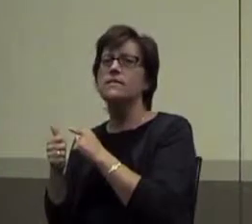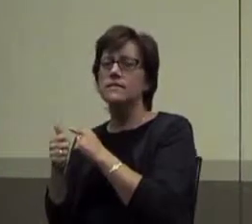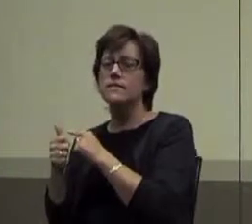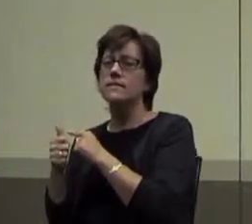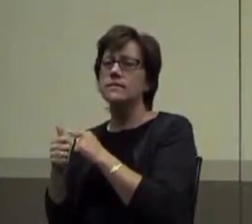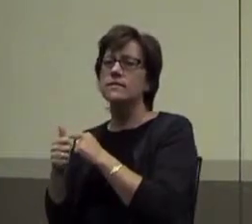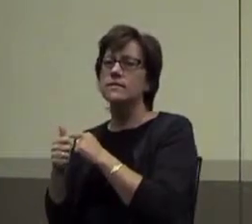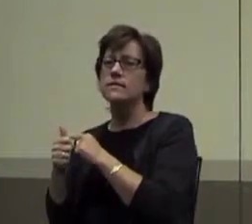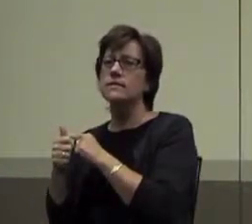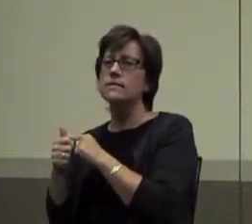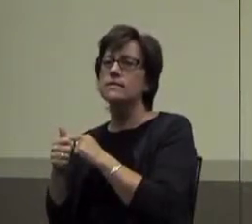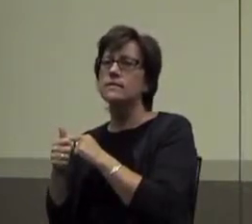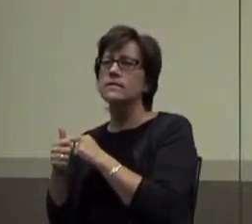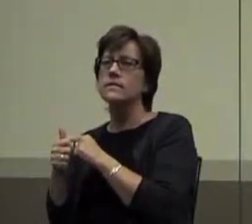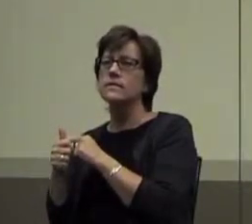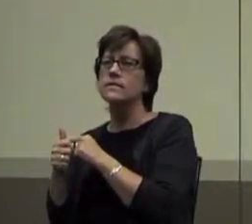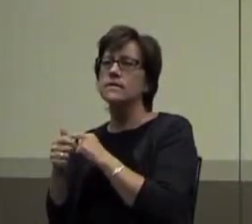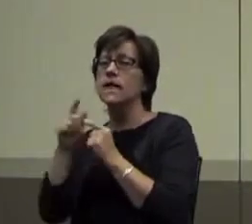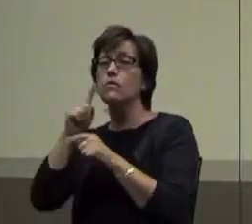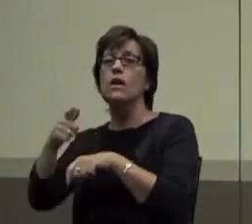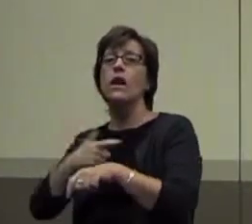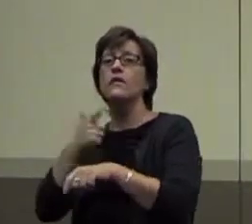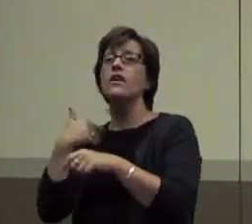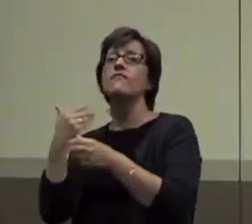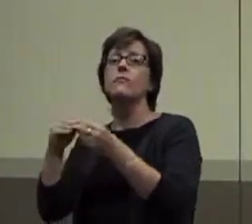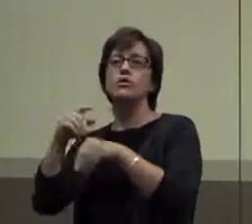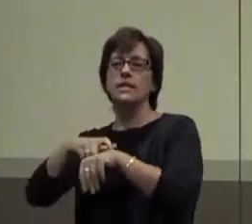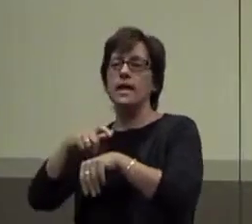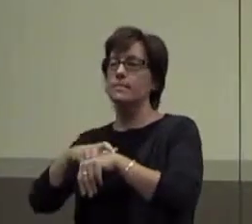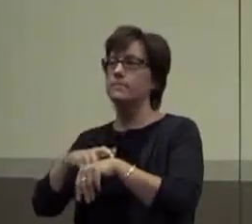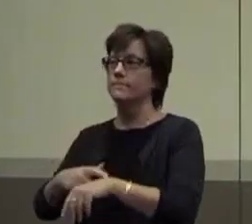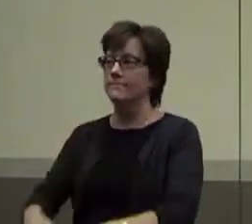life, you'd have more time.